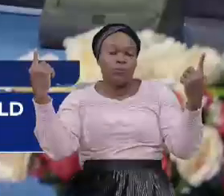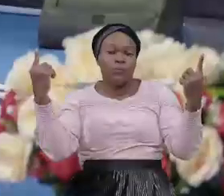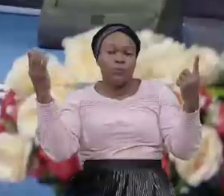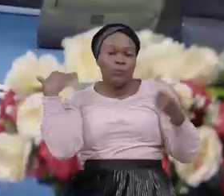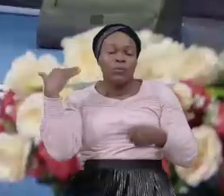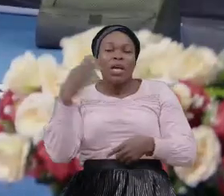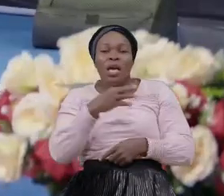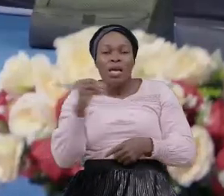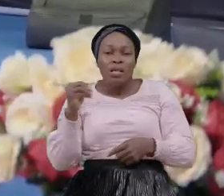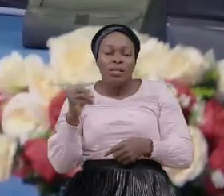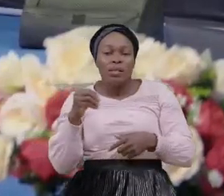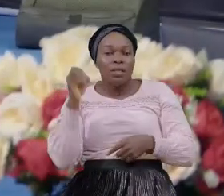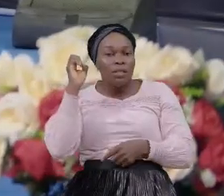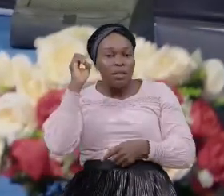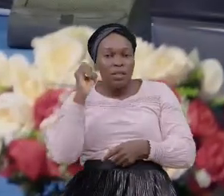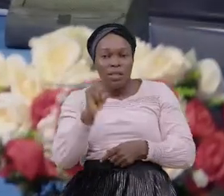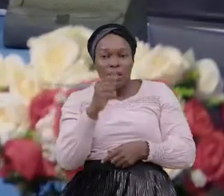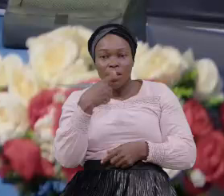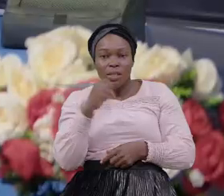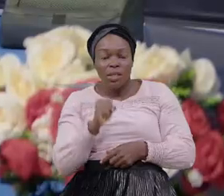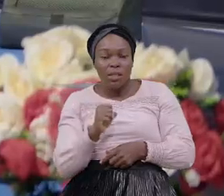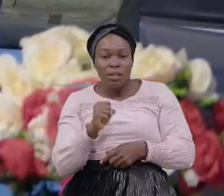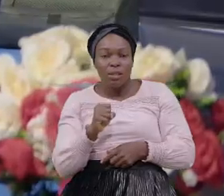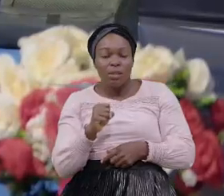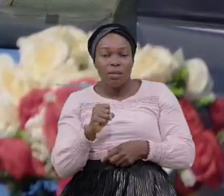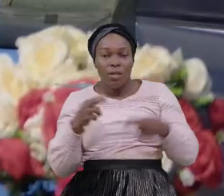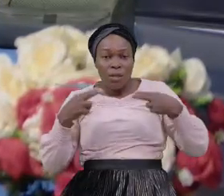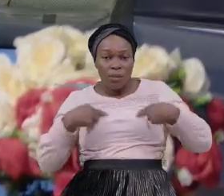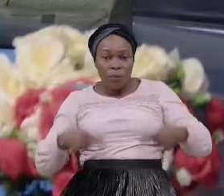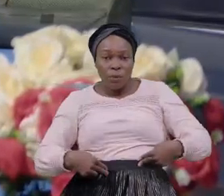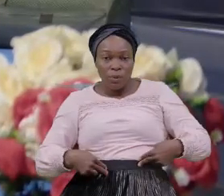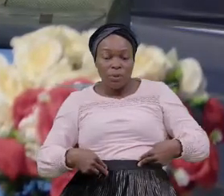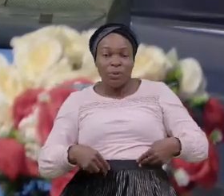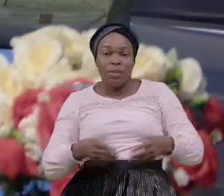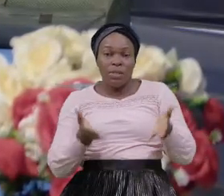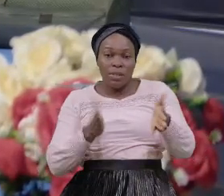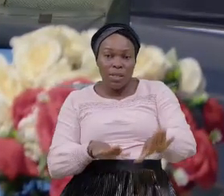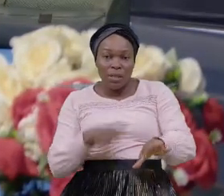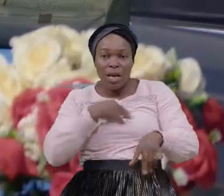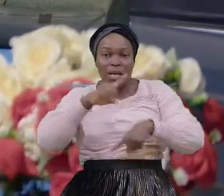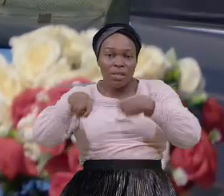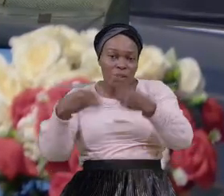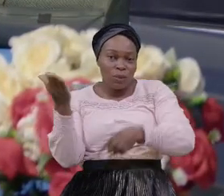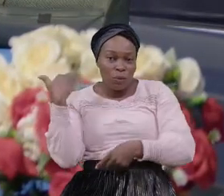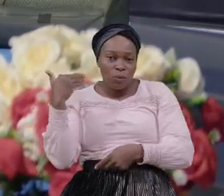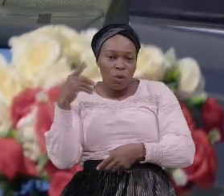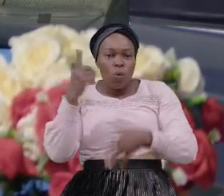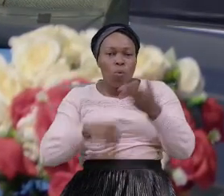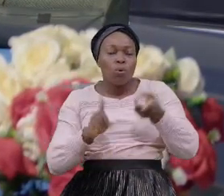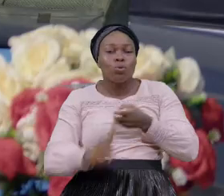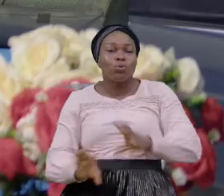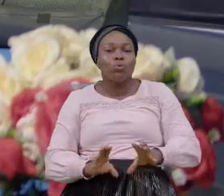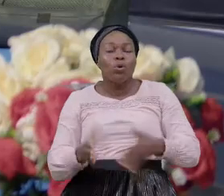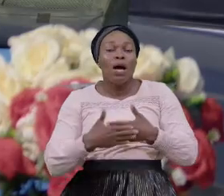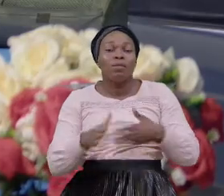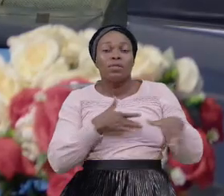he's clinically dead and it's gone. What can we do after the heart